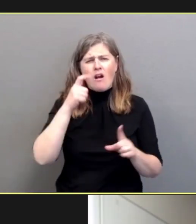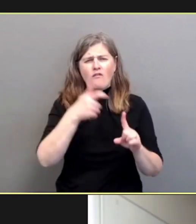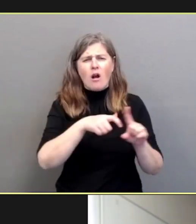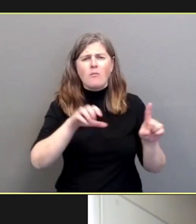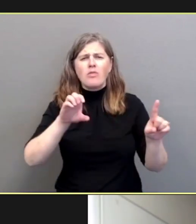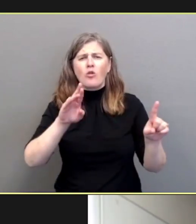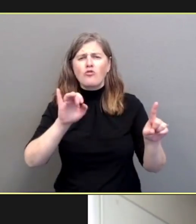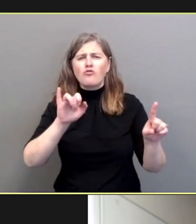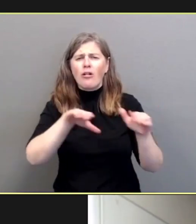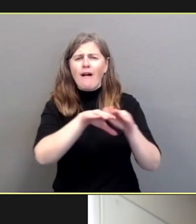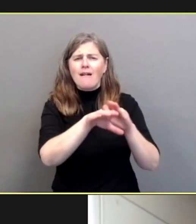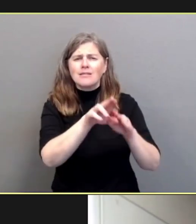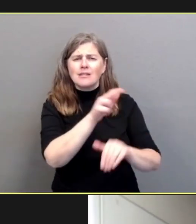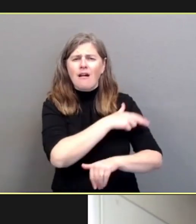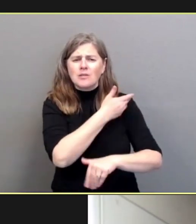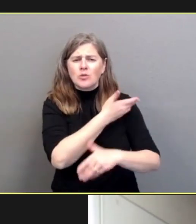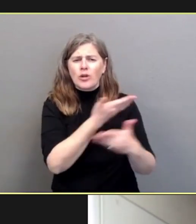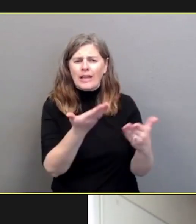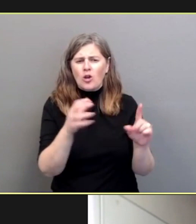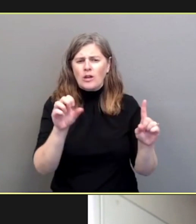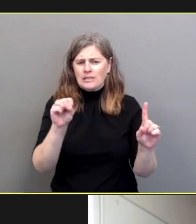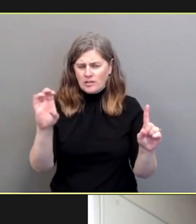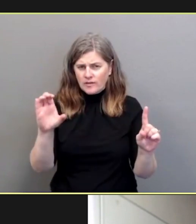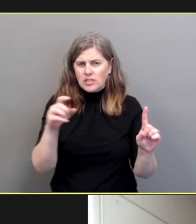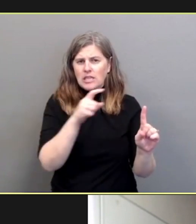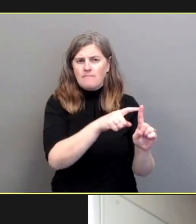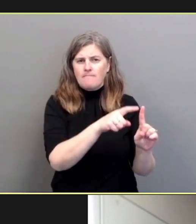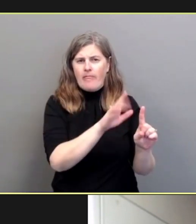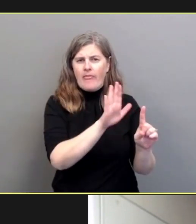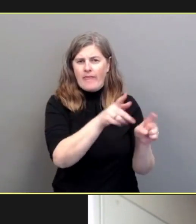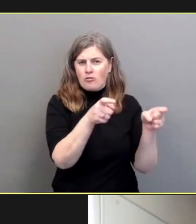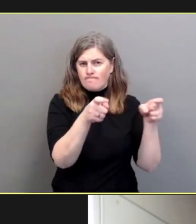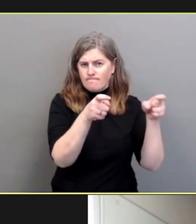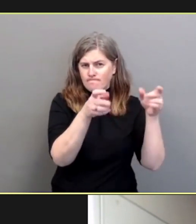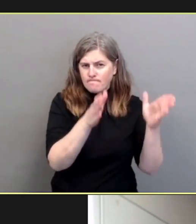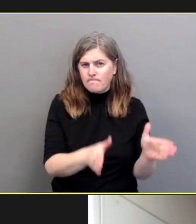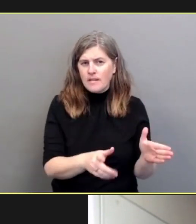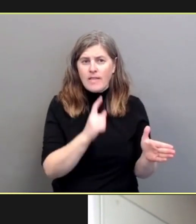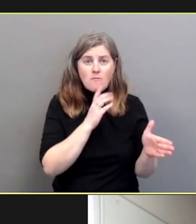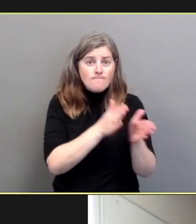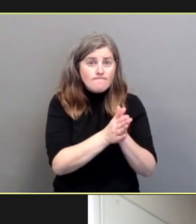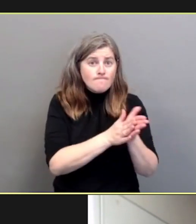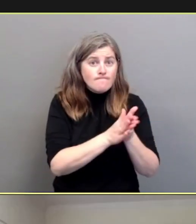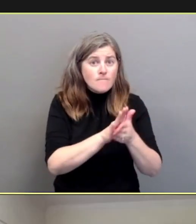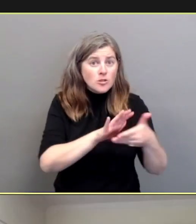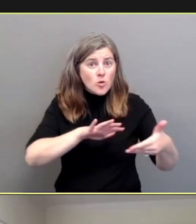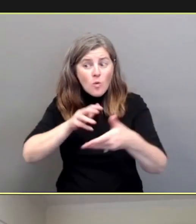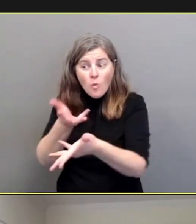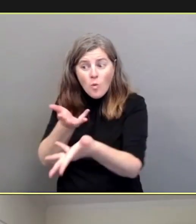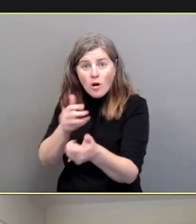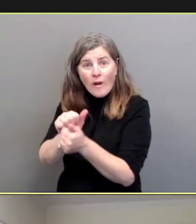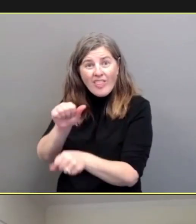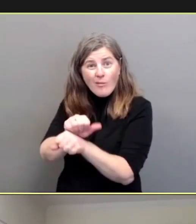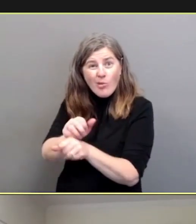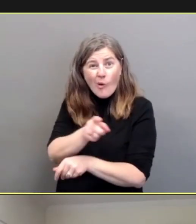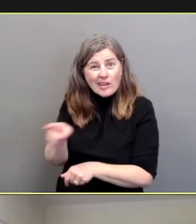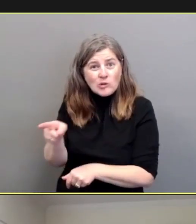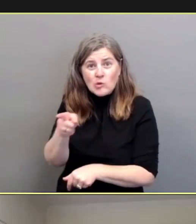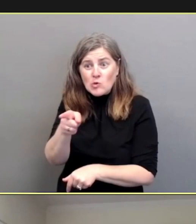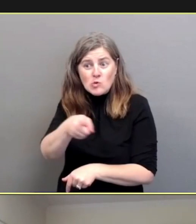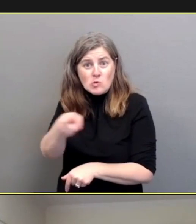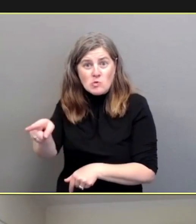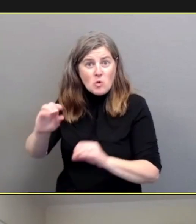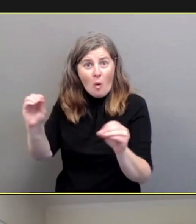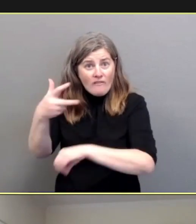here in Silver City that the administration there was eager to work with their employees who were not yet